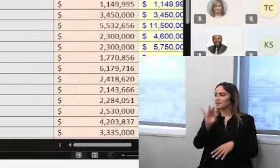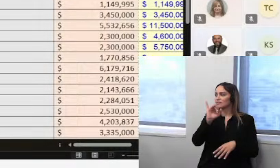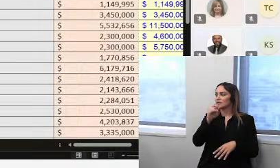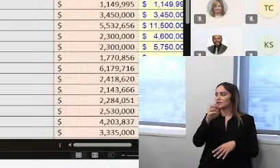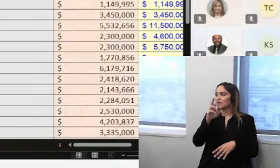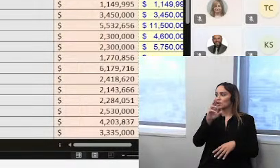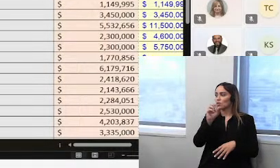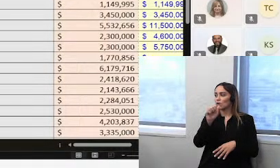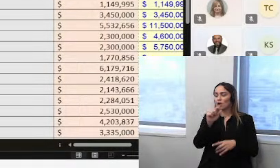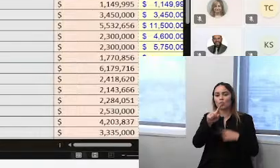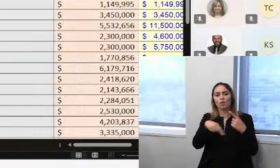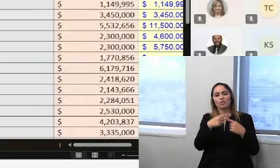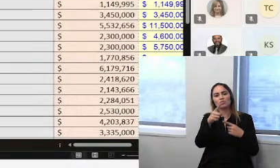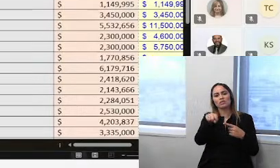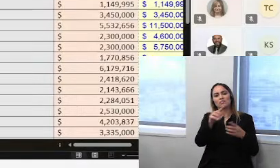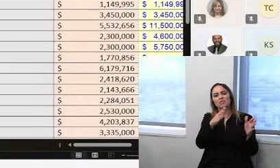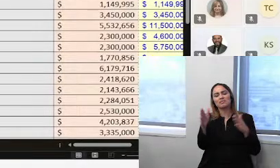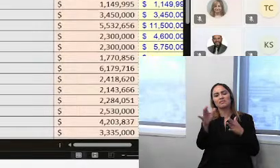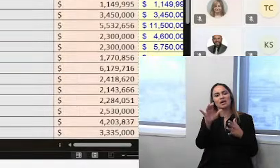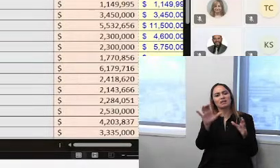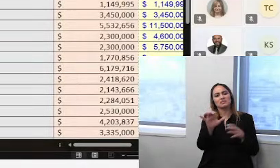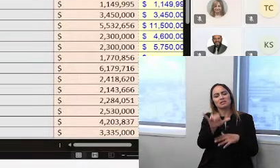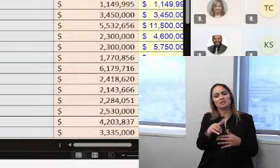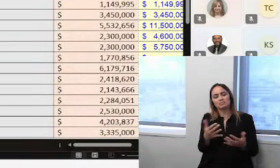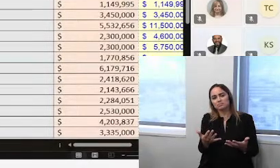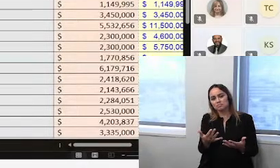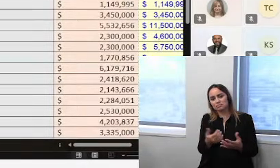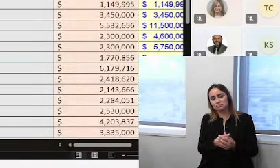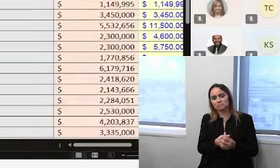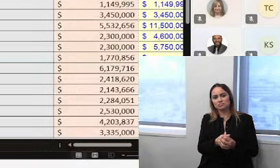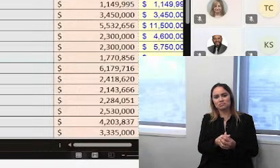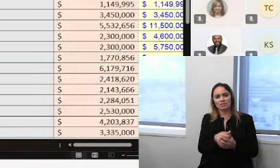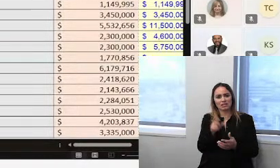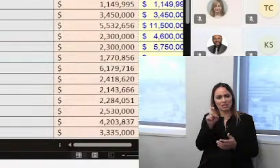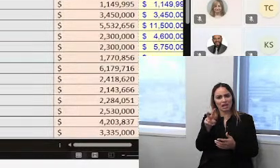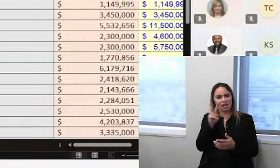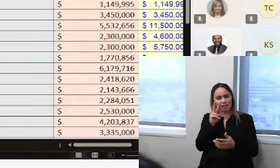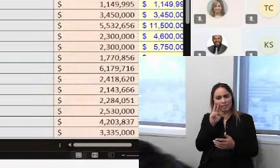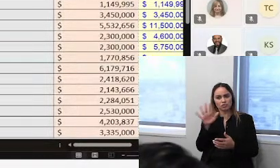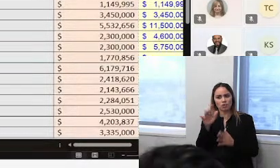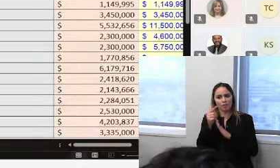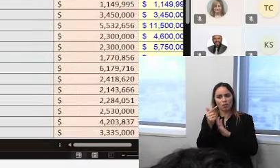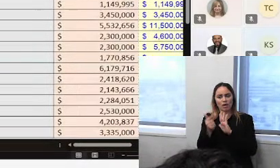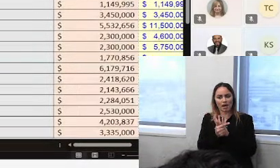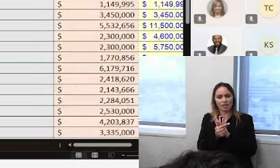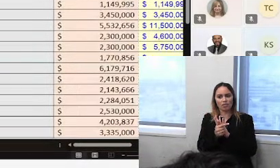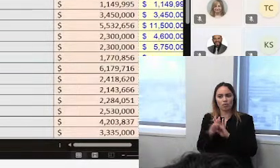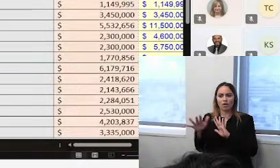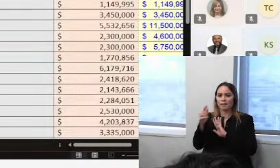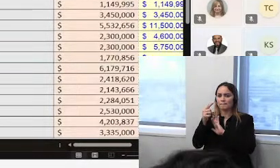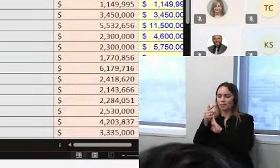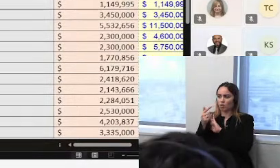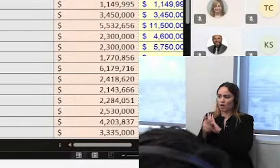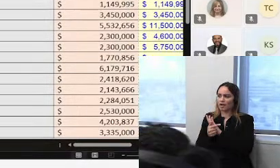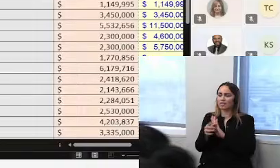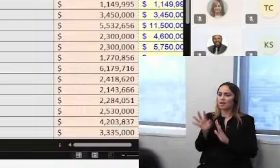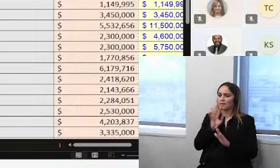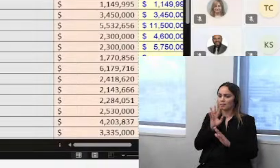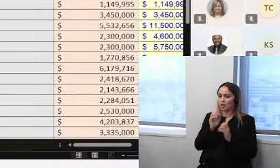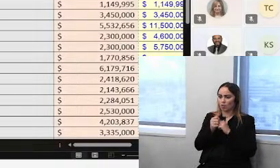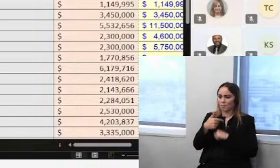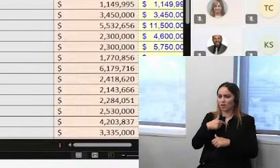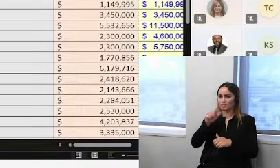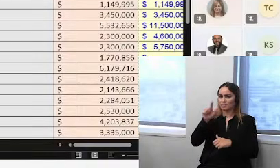something that we would discuss, or Let's work that out. Okay. Let's have you talk to your counsel, and your counsel can report to me after the next break, so that we have on